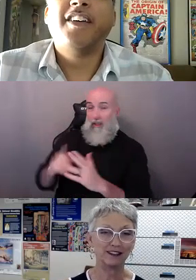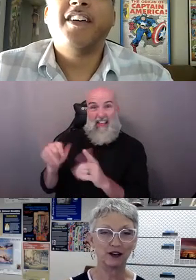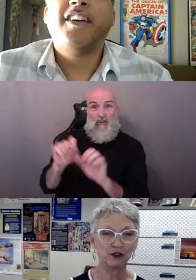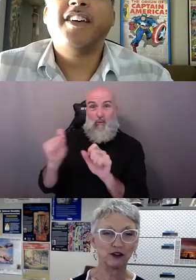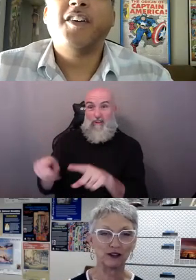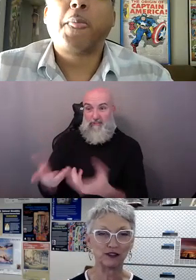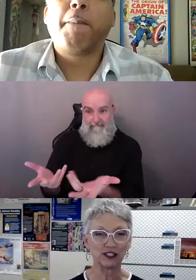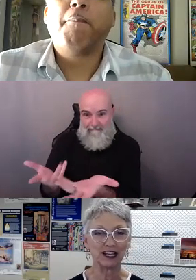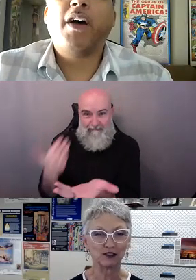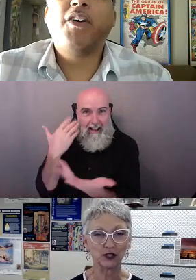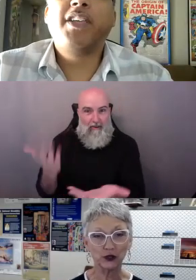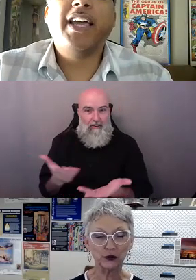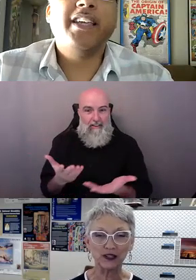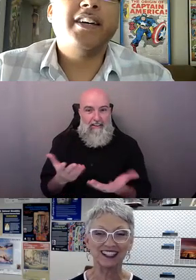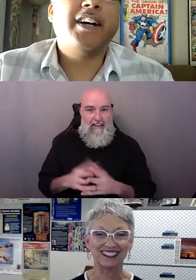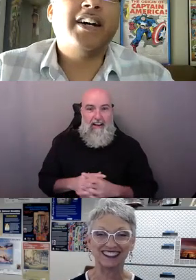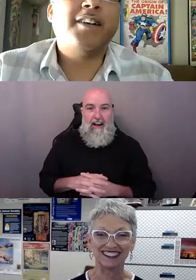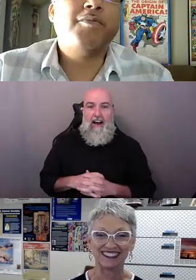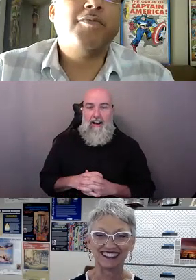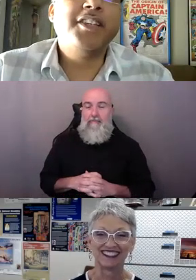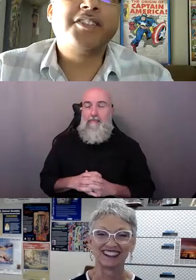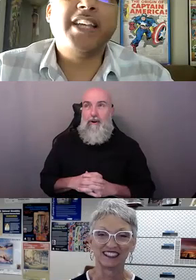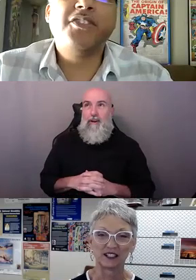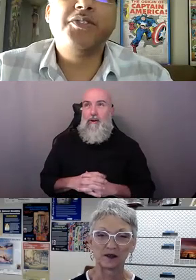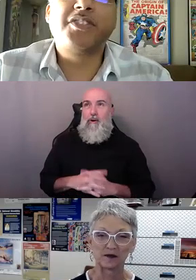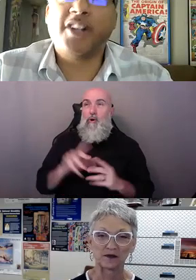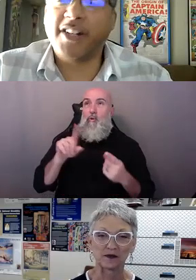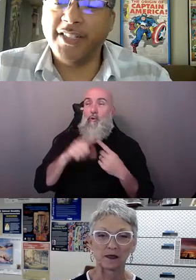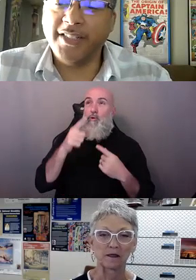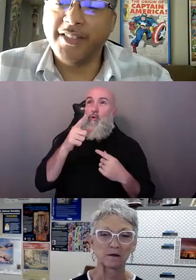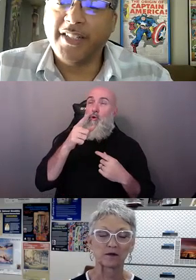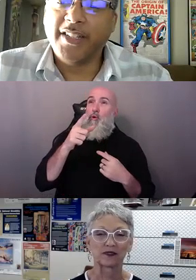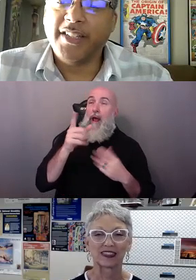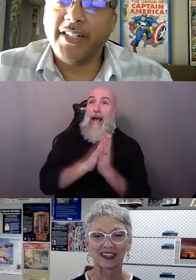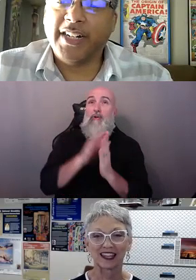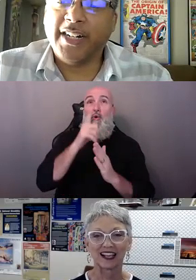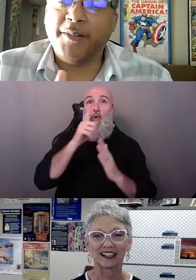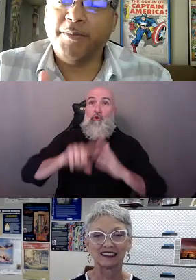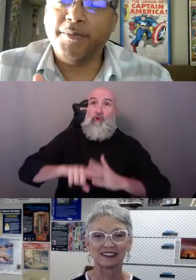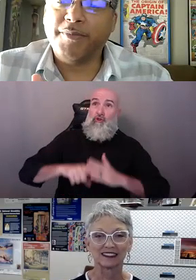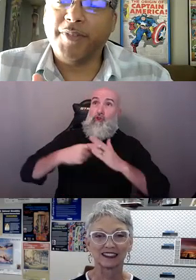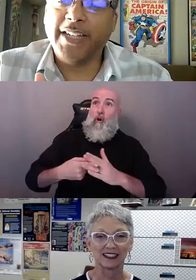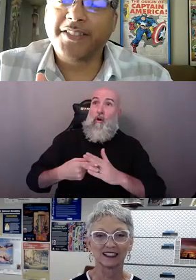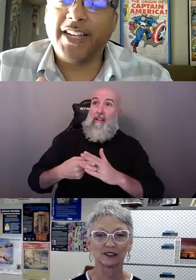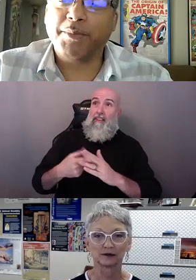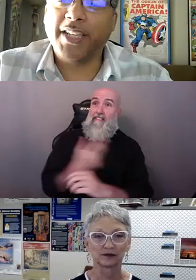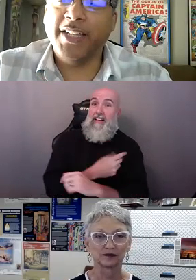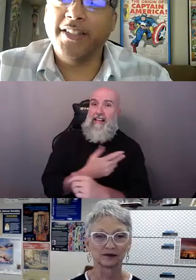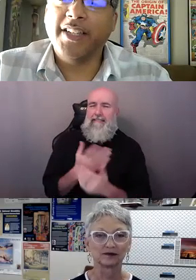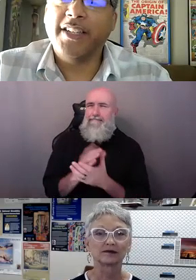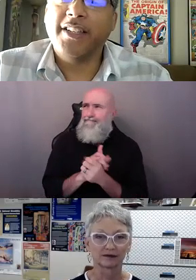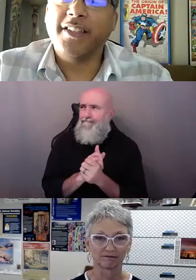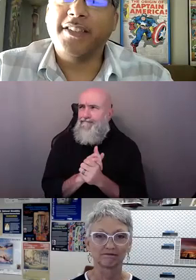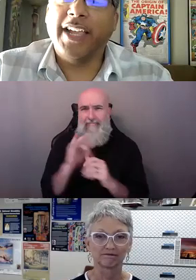question. I don't know if there's an answer. Okay. When you're saying who started it, well, that's